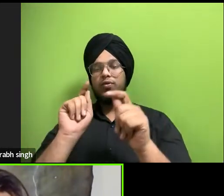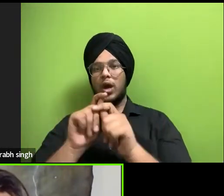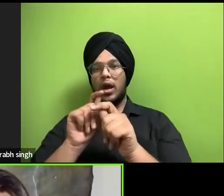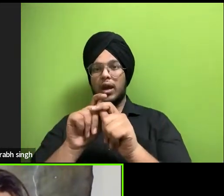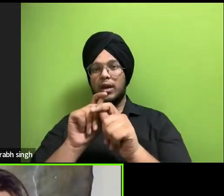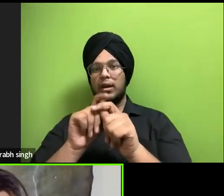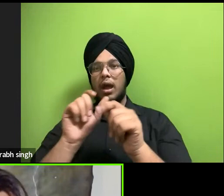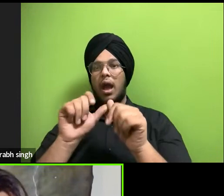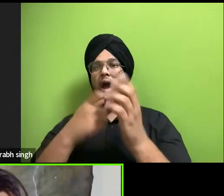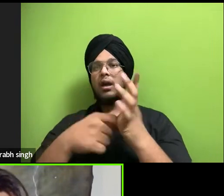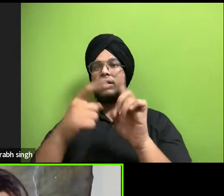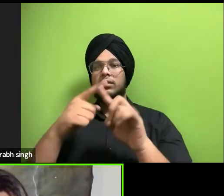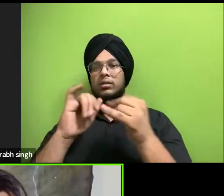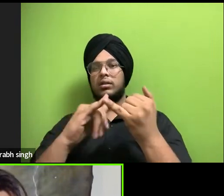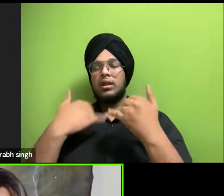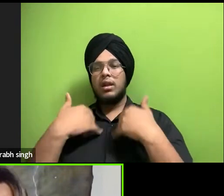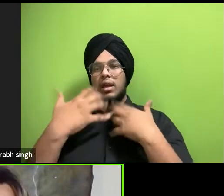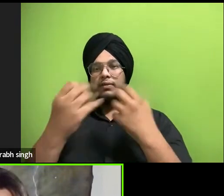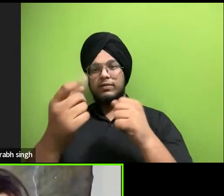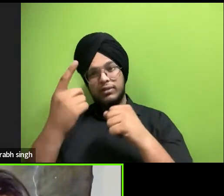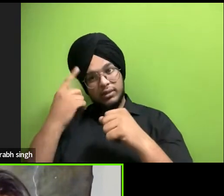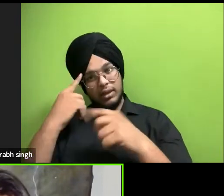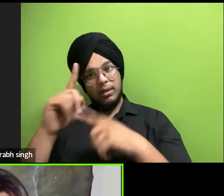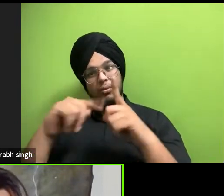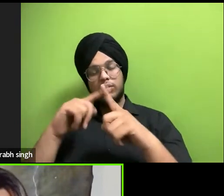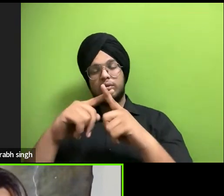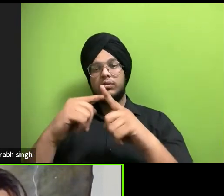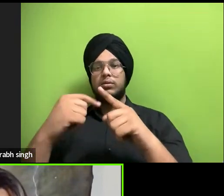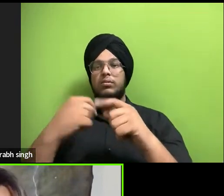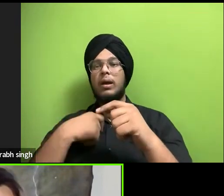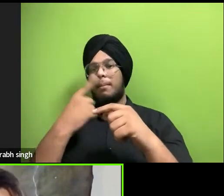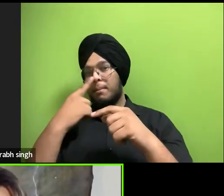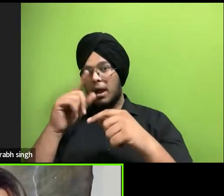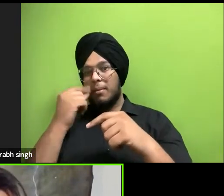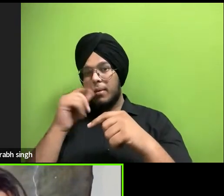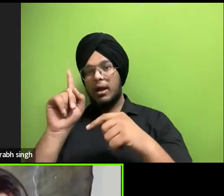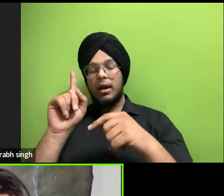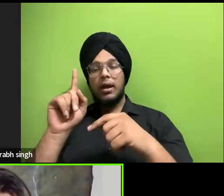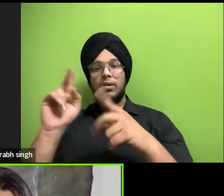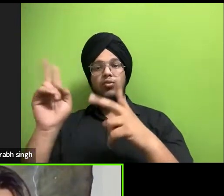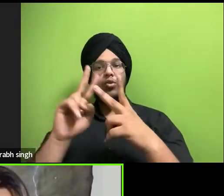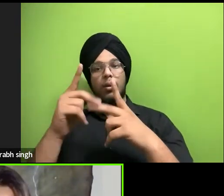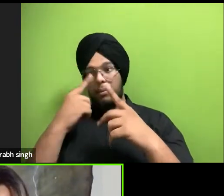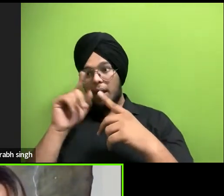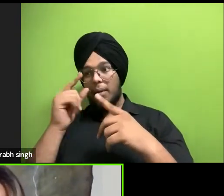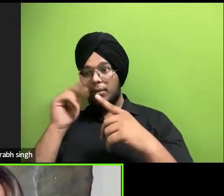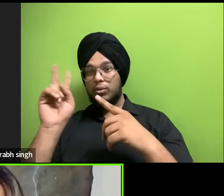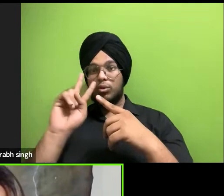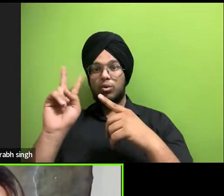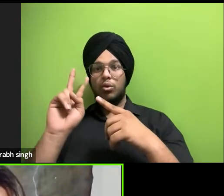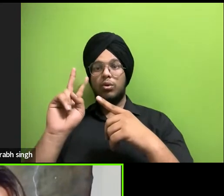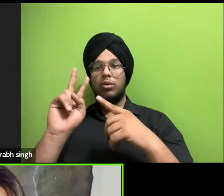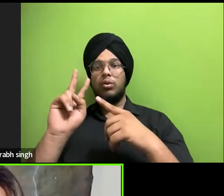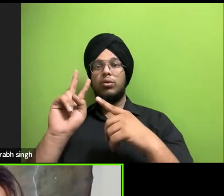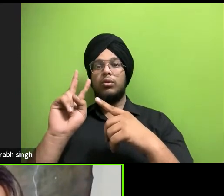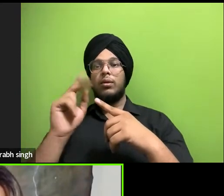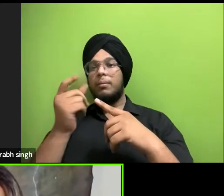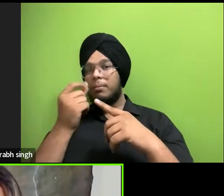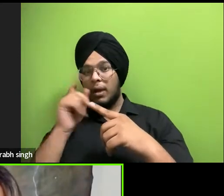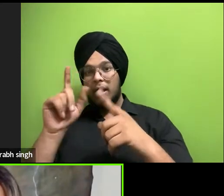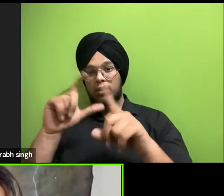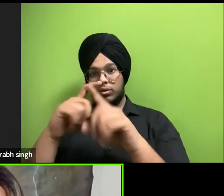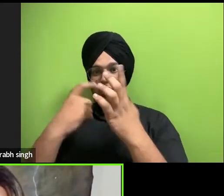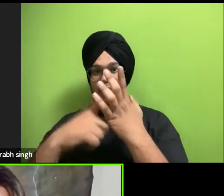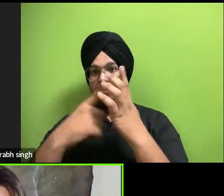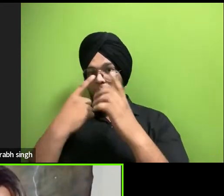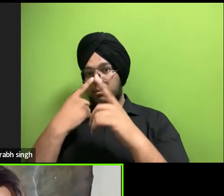the arts, I have to thank my parents, both my mother and my father. My father was a doctor, my mother